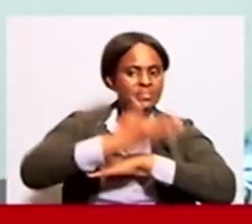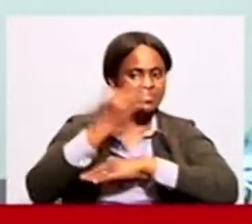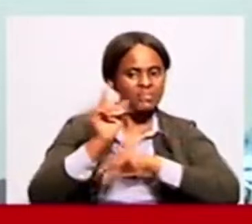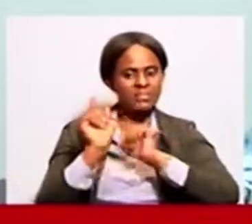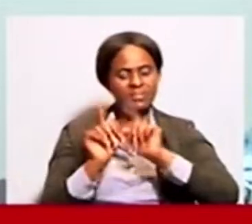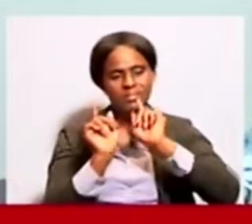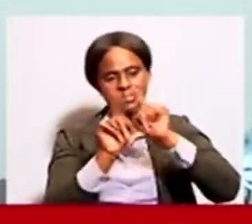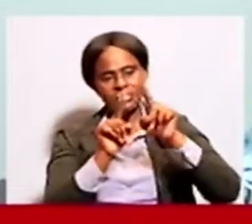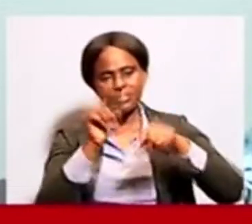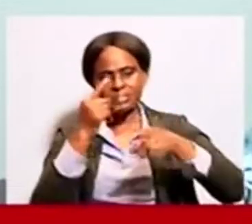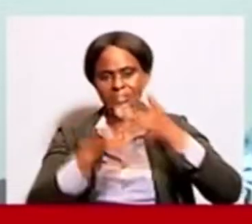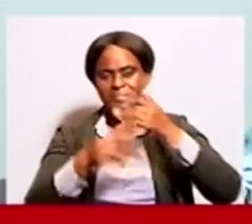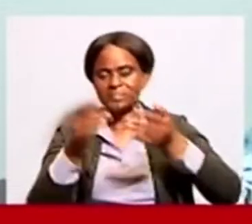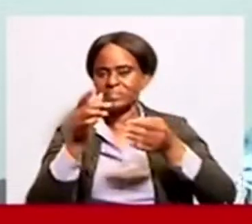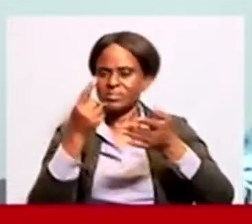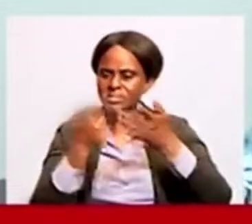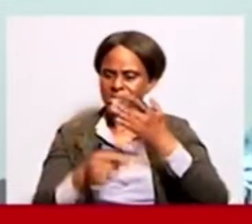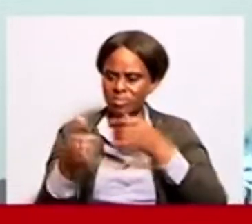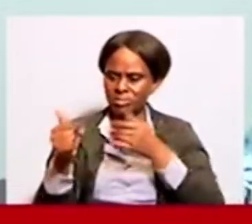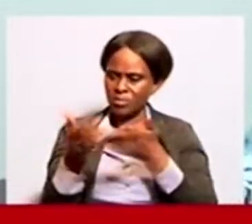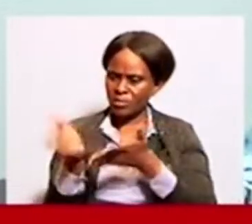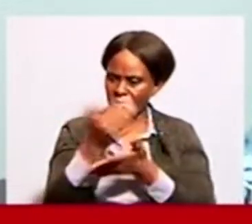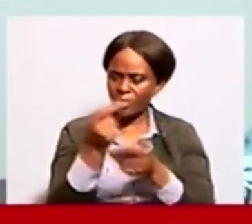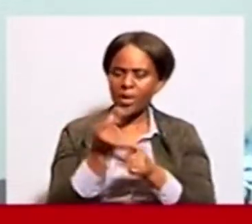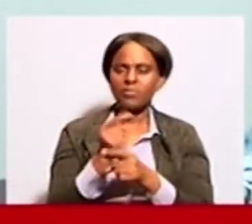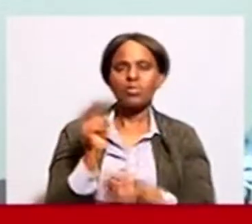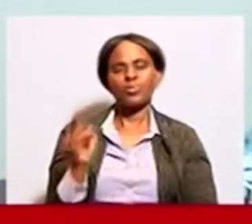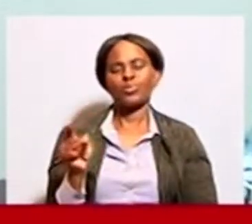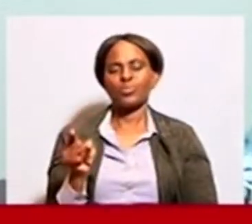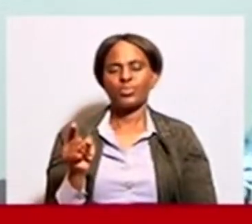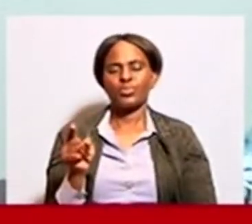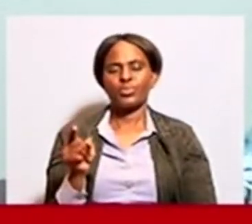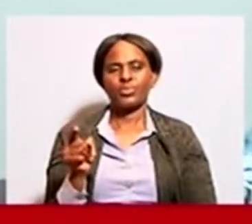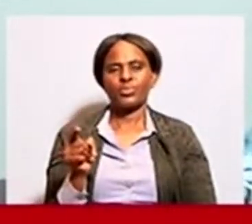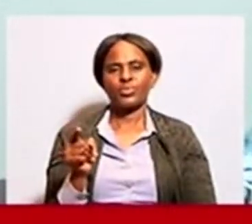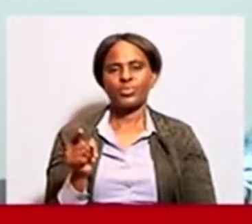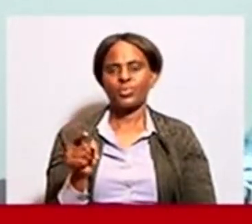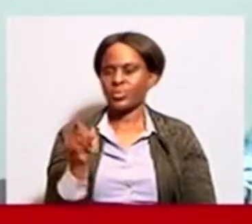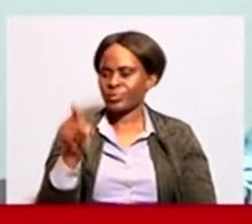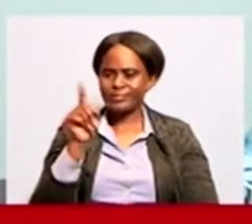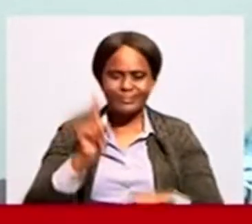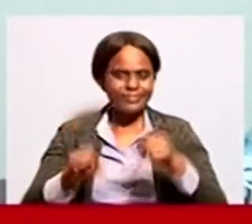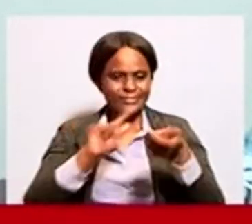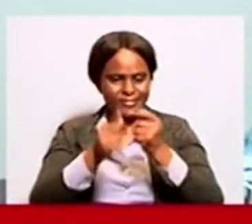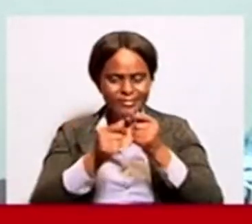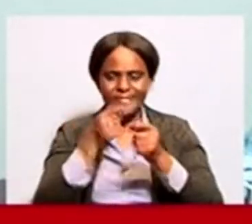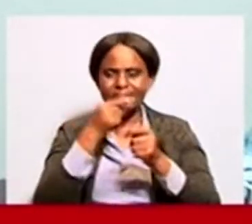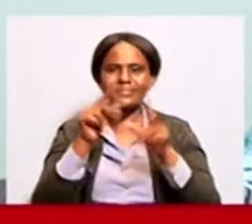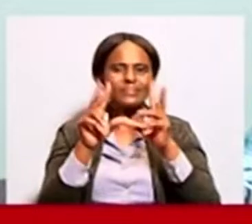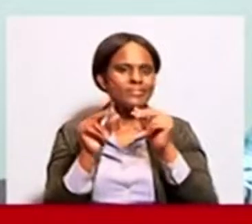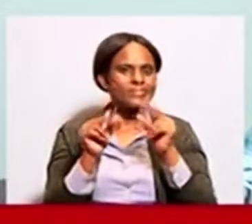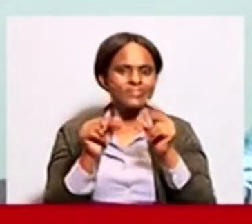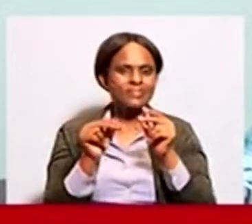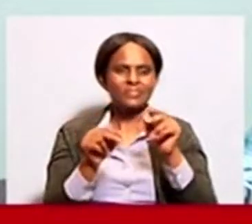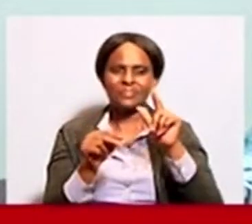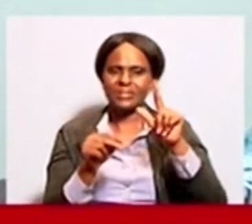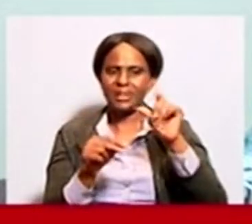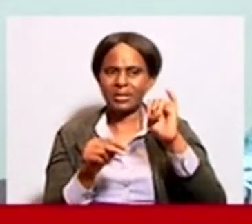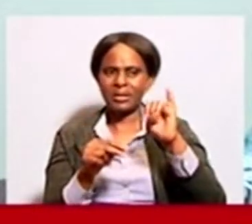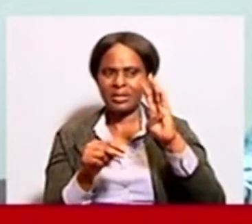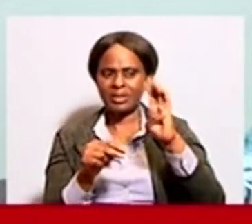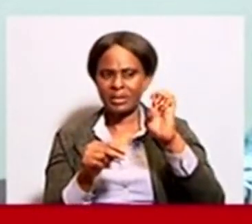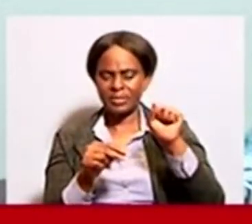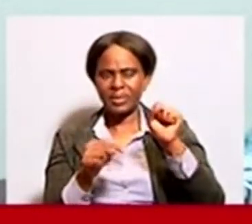compare what they are collecting, but what they are supposed to collect is from you. So you can turn around and say, no, Libes failed to